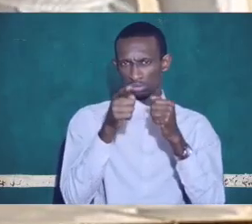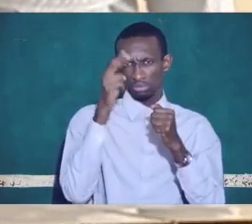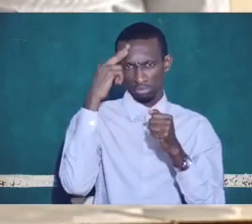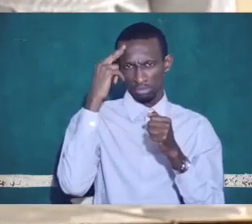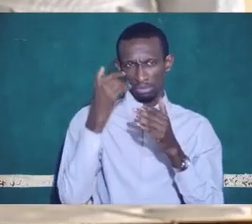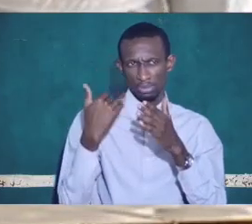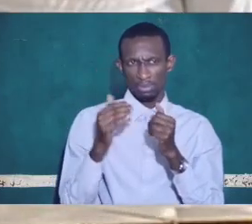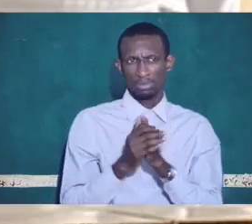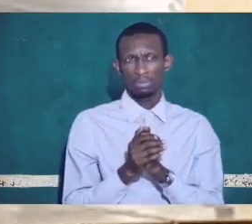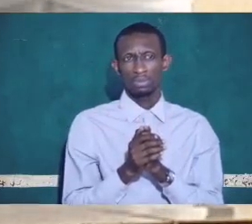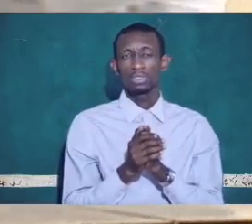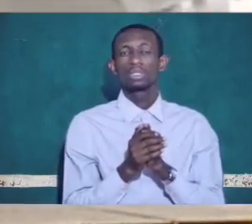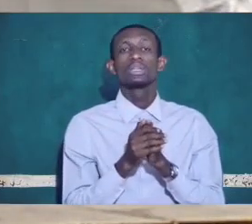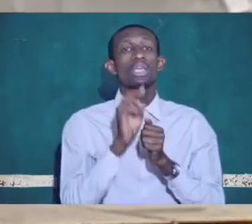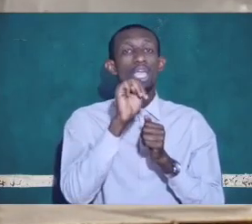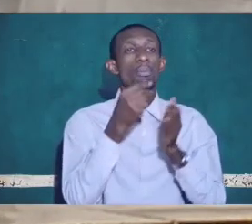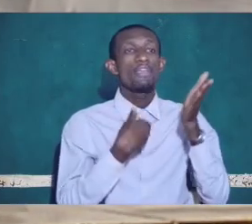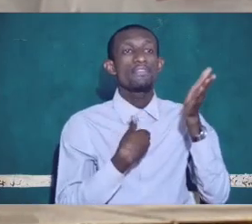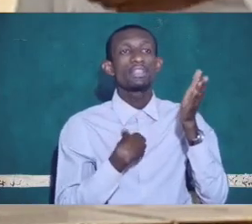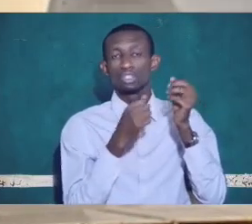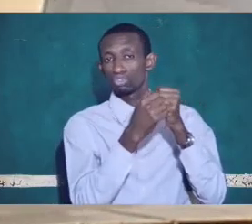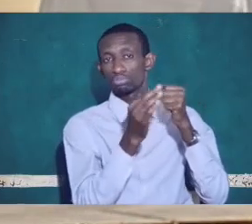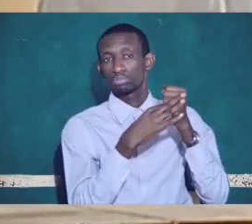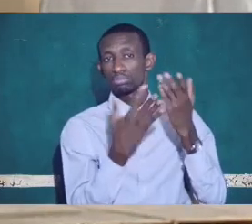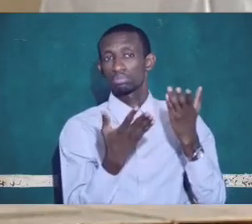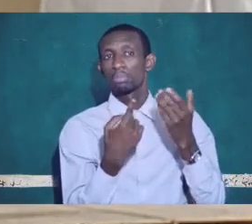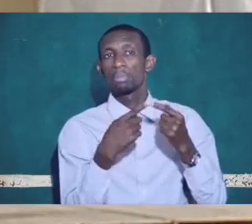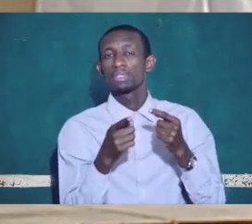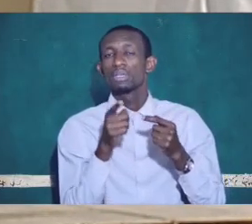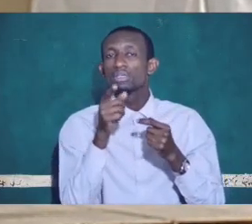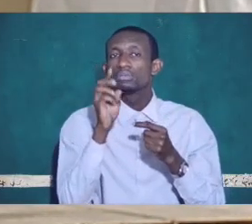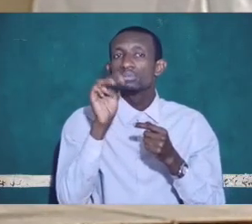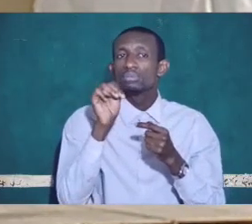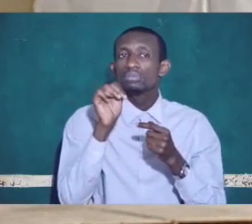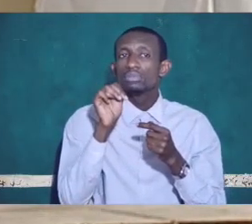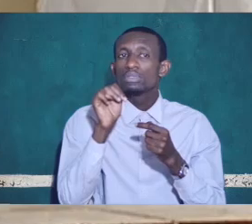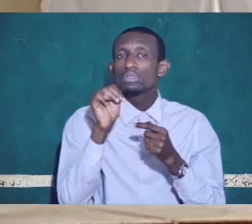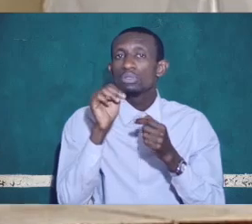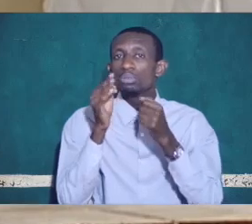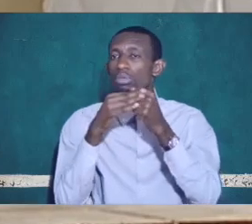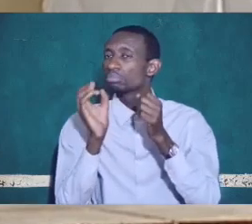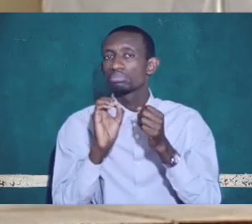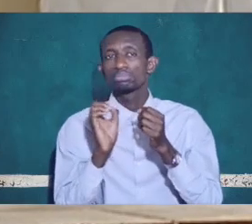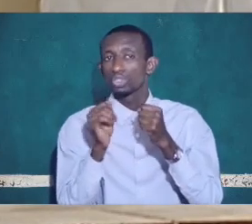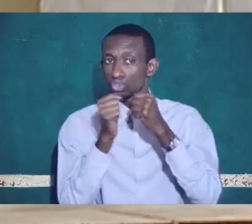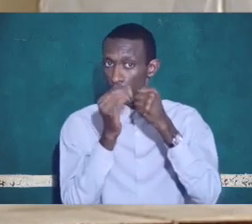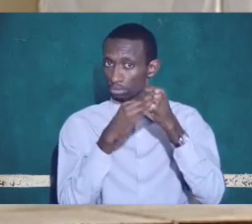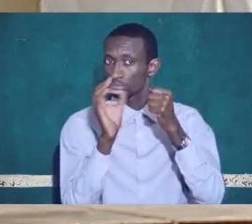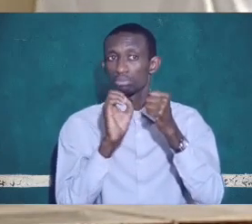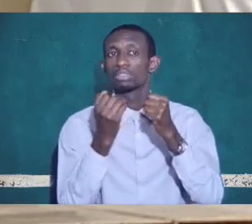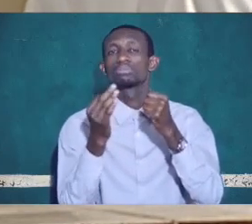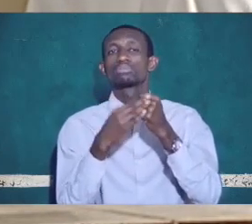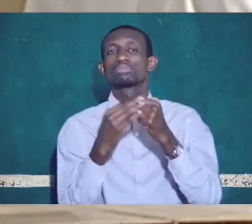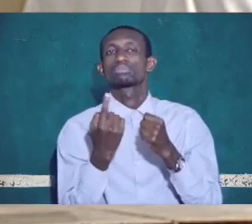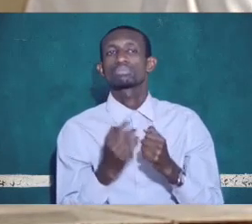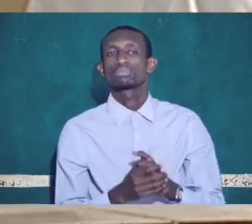3rd energy level can accommodate 18 electrons. But here we have not filled the 3rd energy level, and